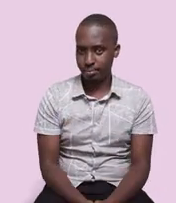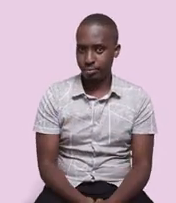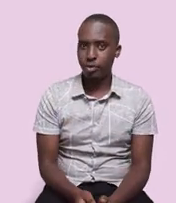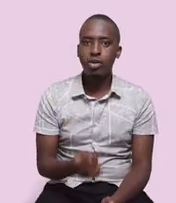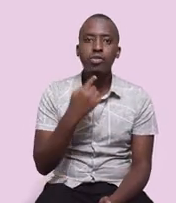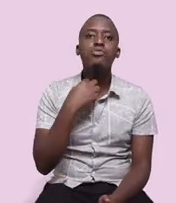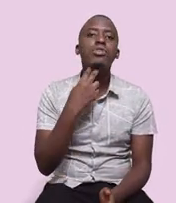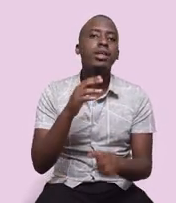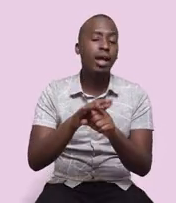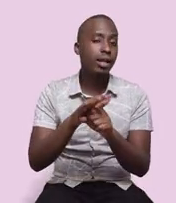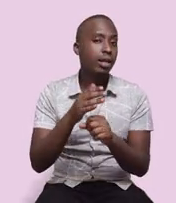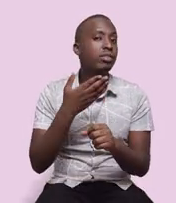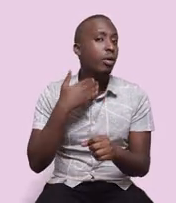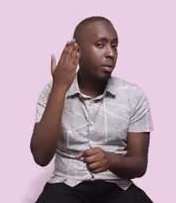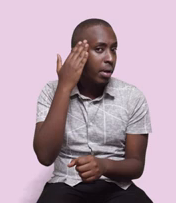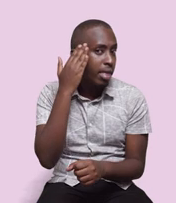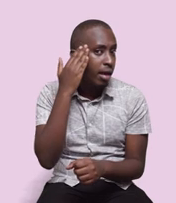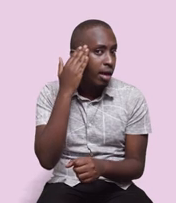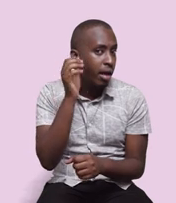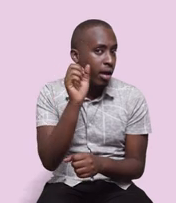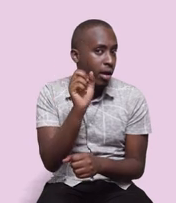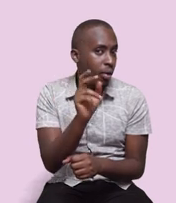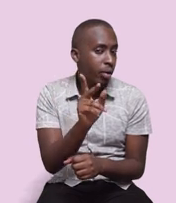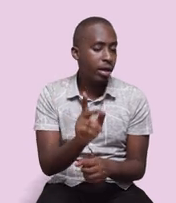Speak louder, let me know.